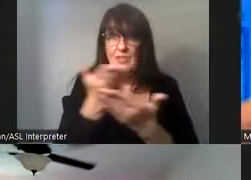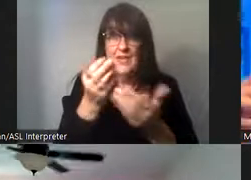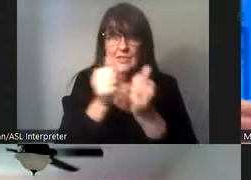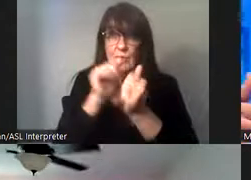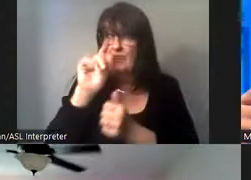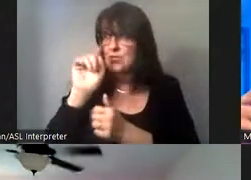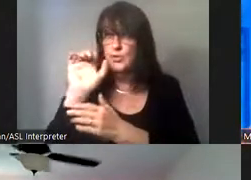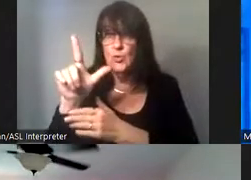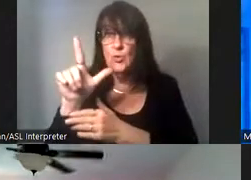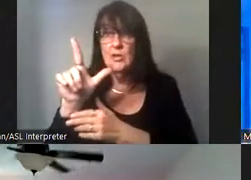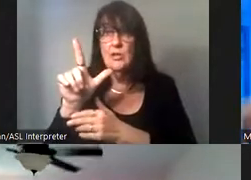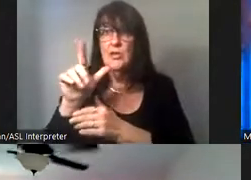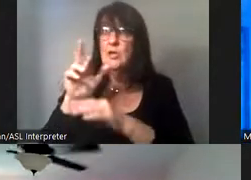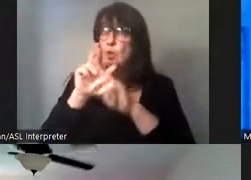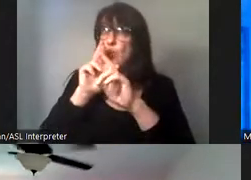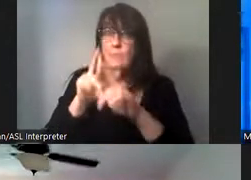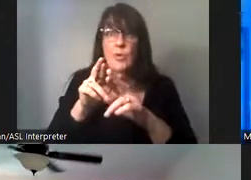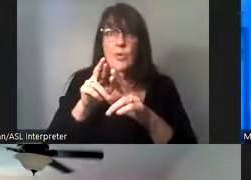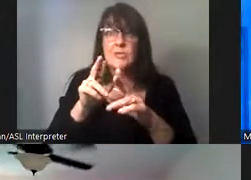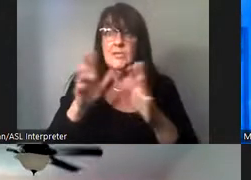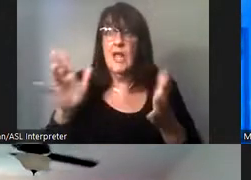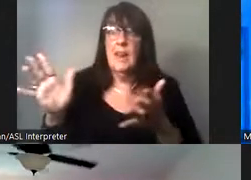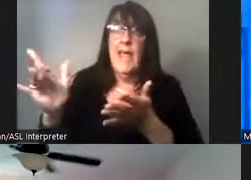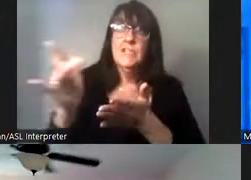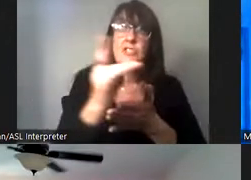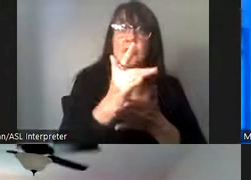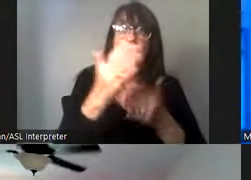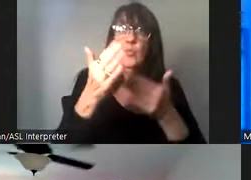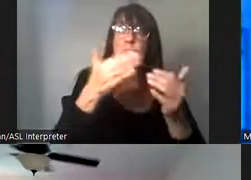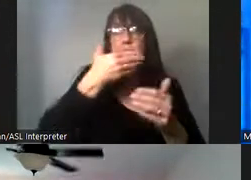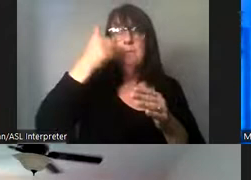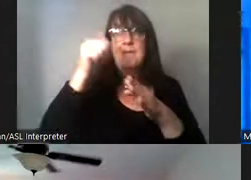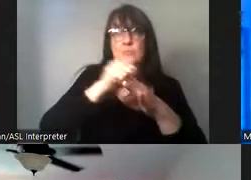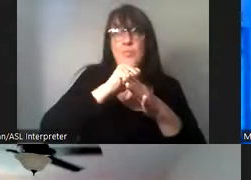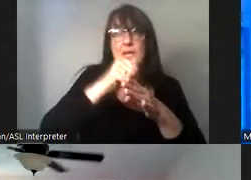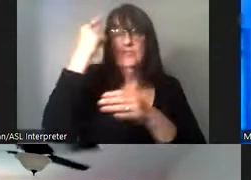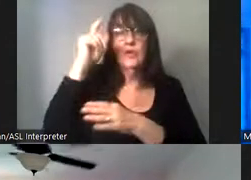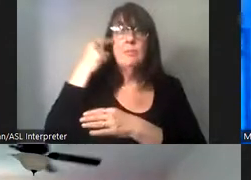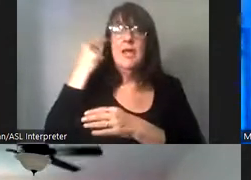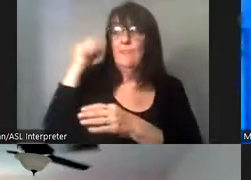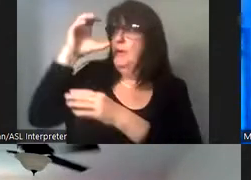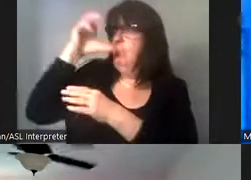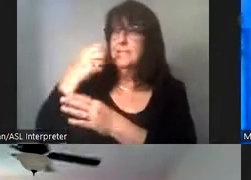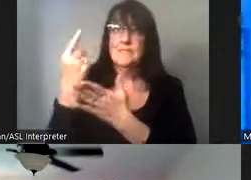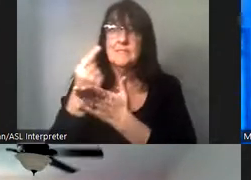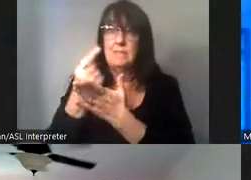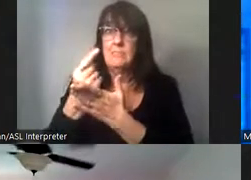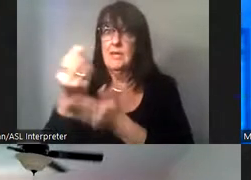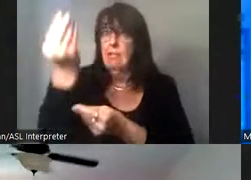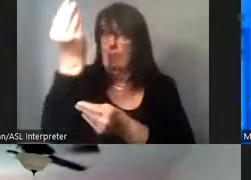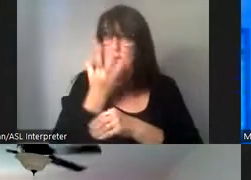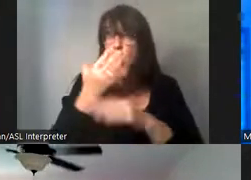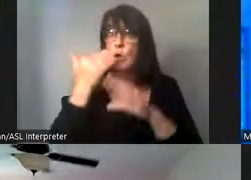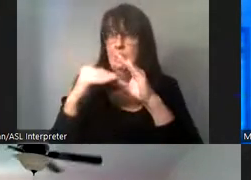that purports to represent the collection of what's best practice in government. If we're missing something, you can email us